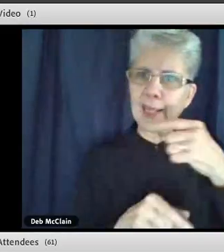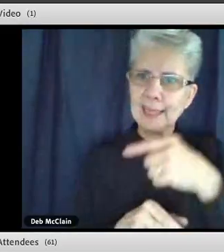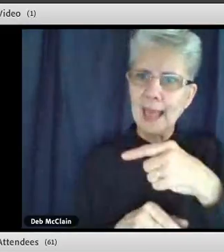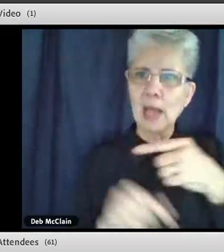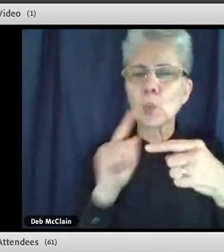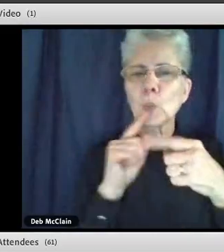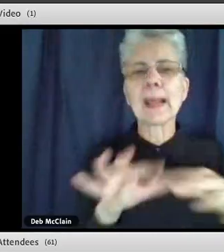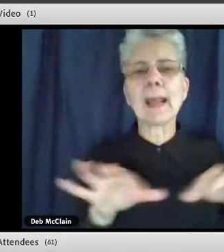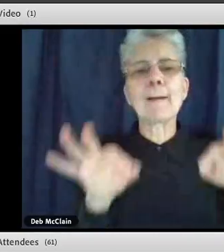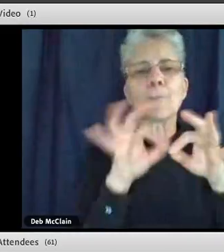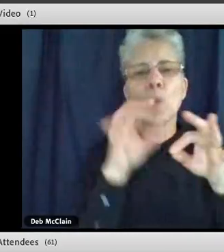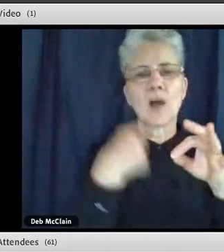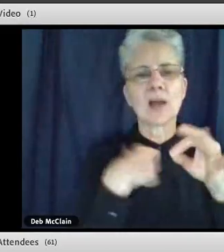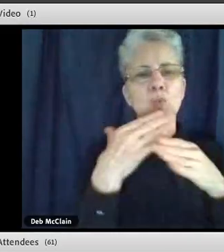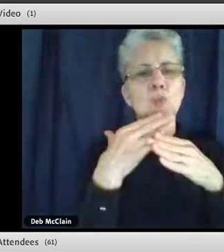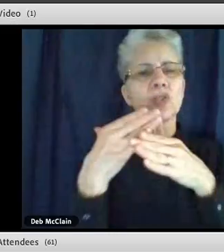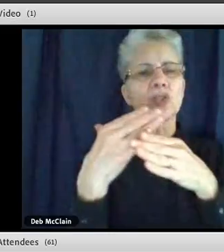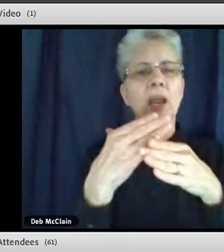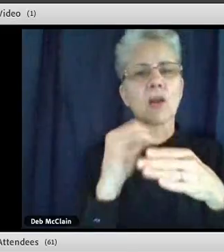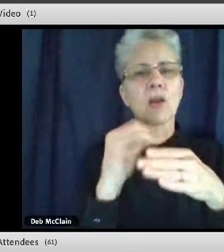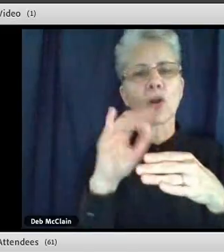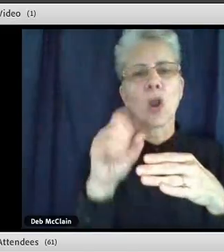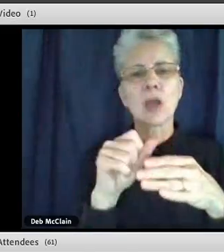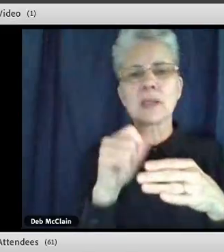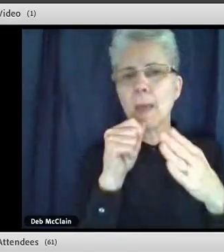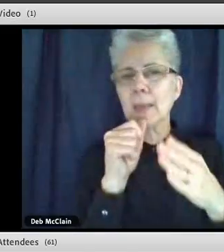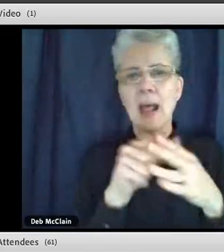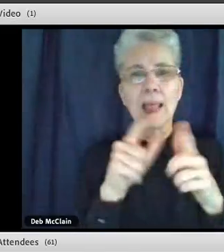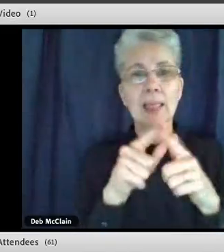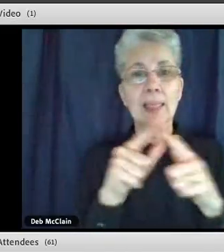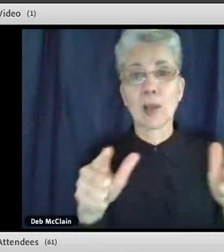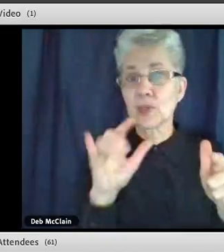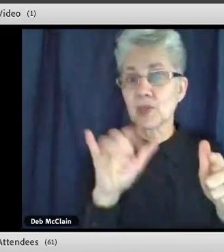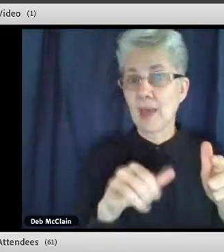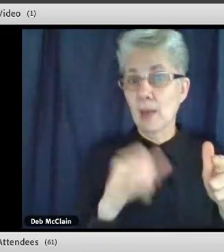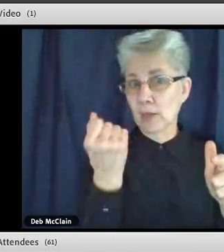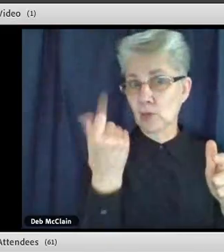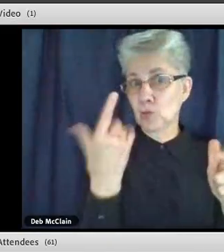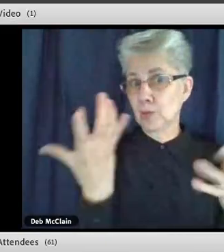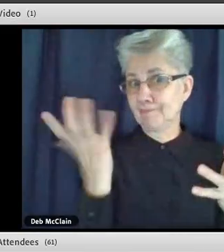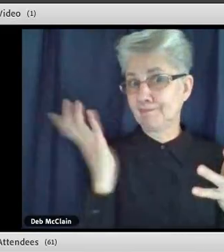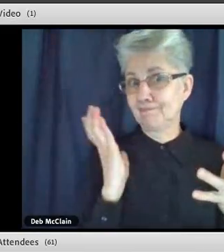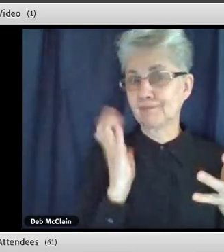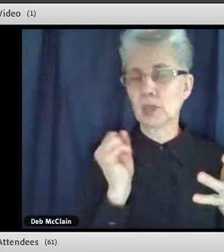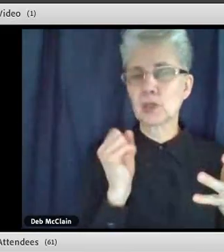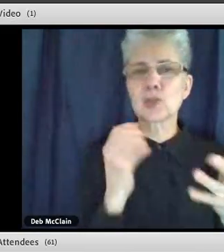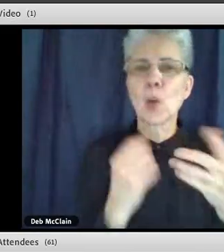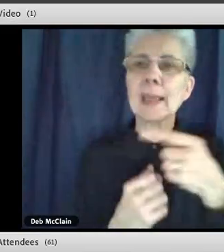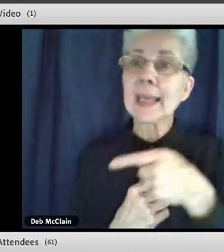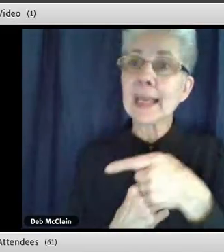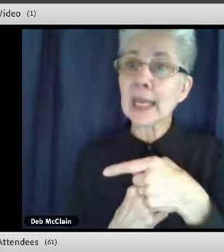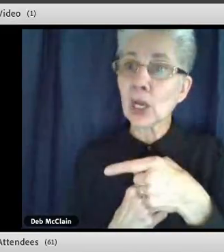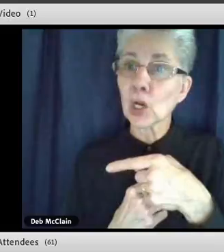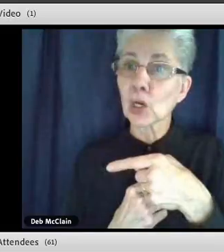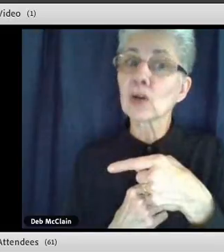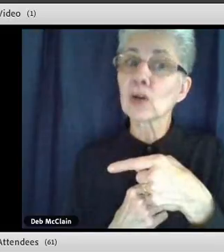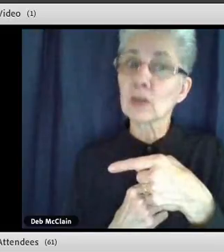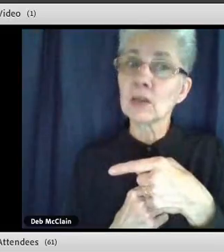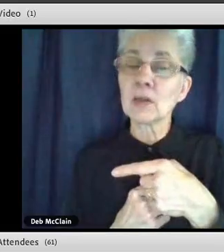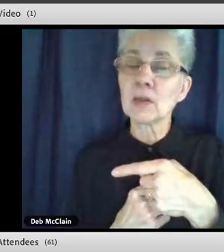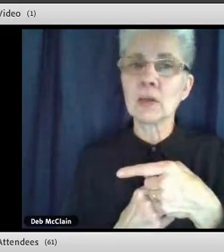important for us to share cards that maybe were not in a language we understood, right? So here,